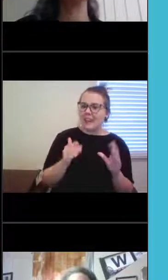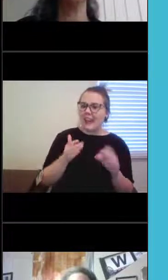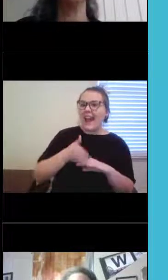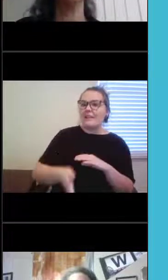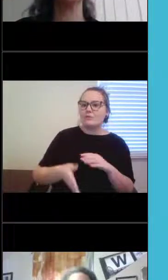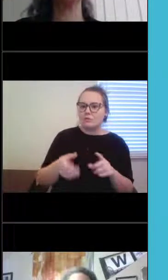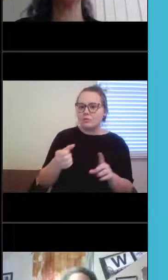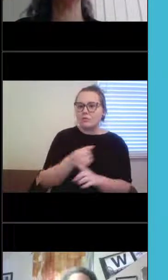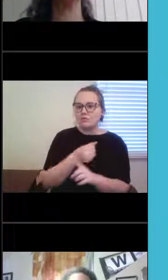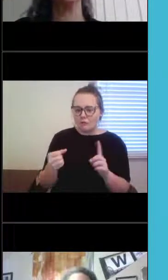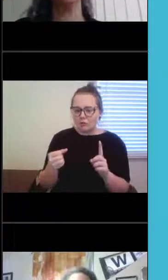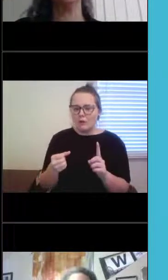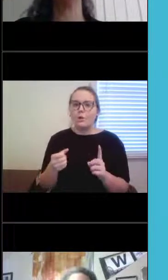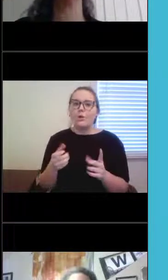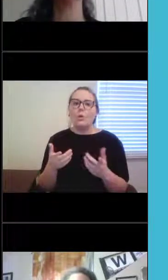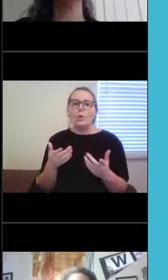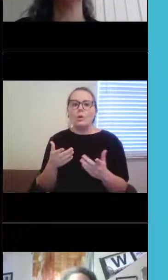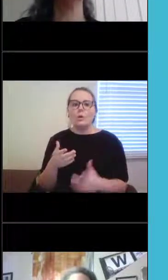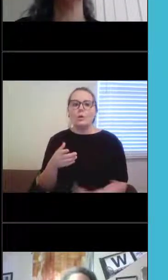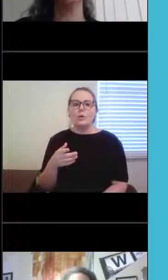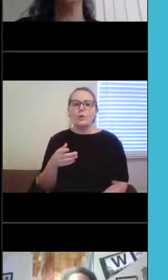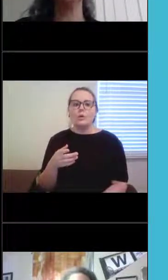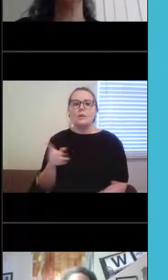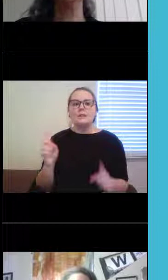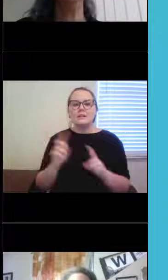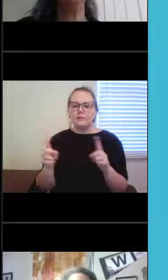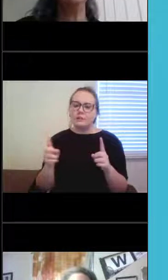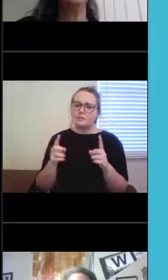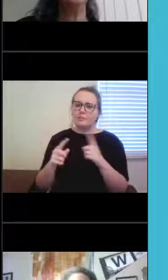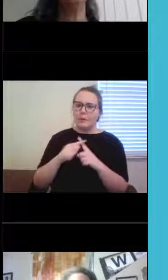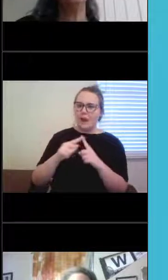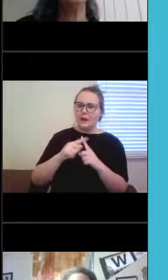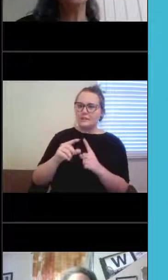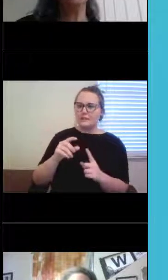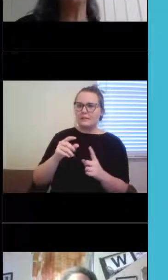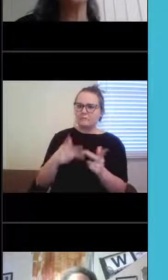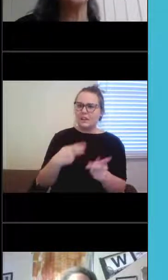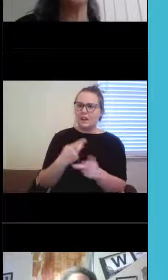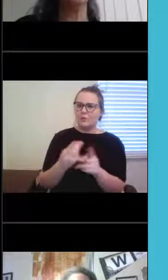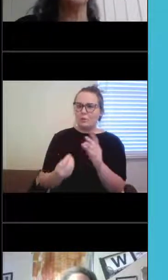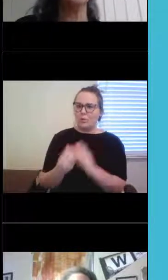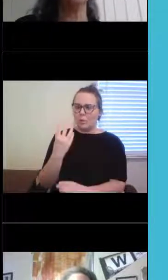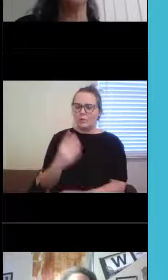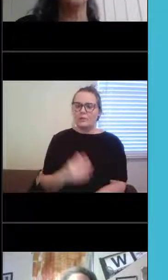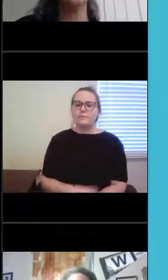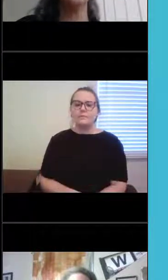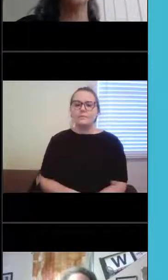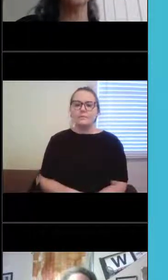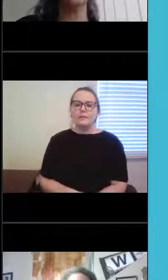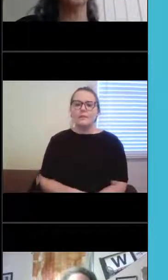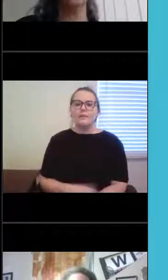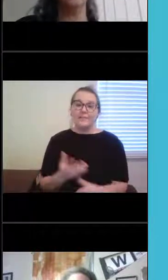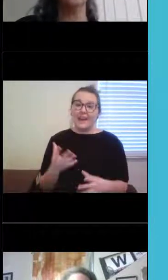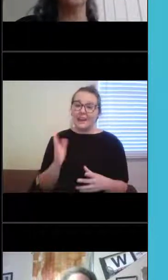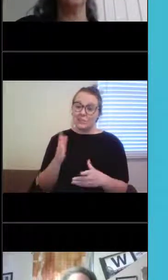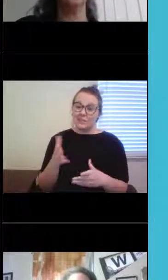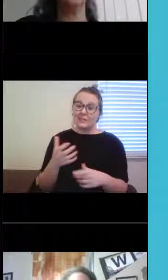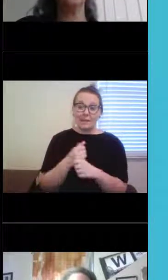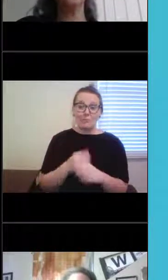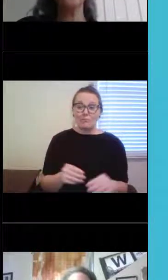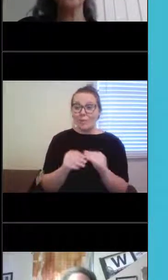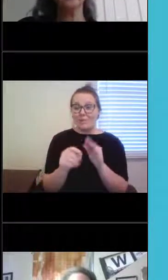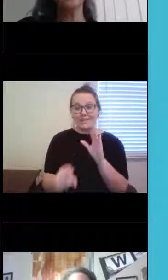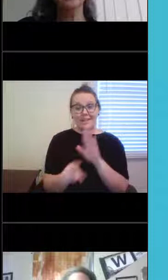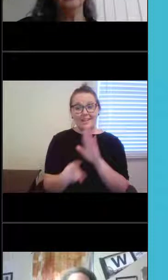had less what's called post-traumatic growth, sort of positive forms of growth, both also had received more negative social